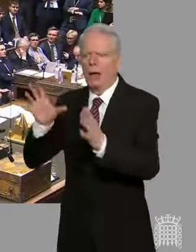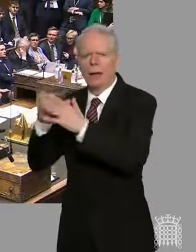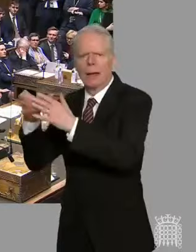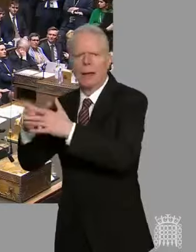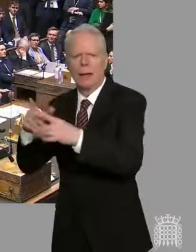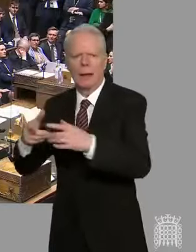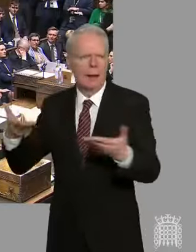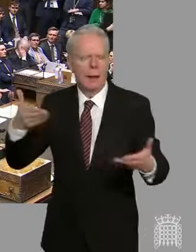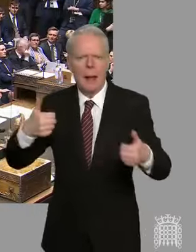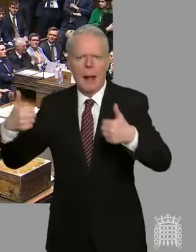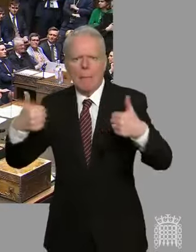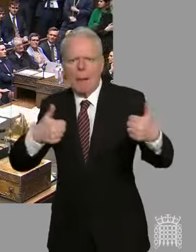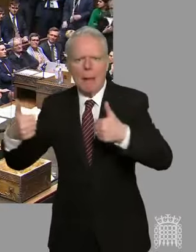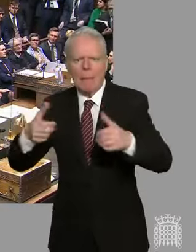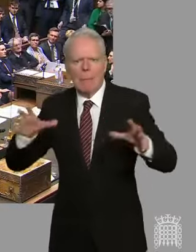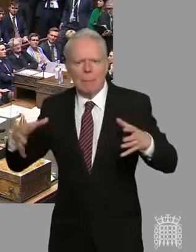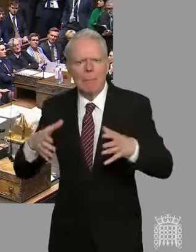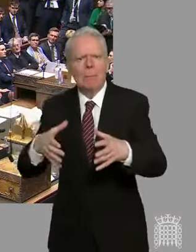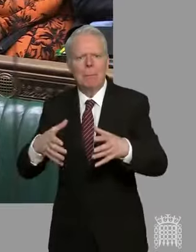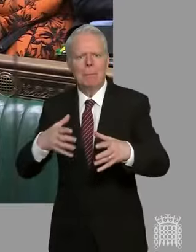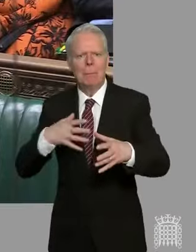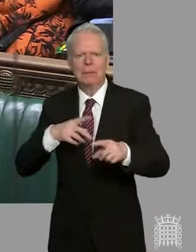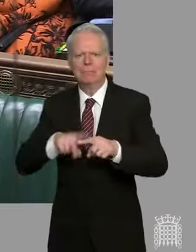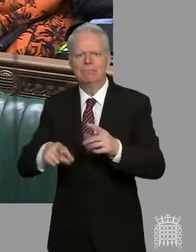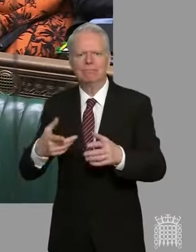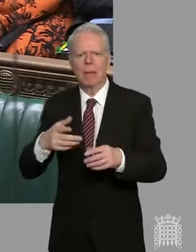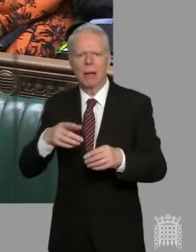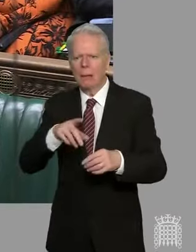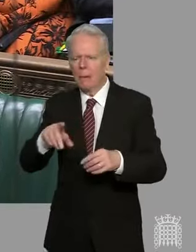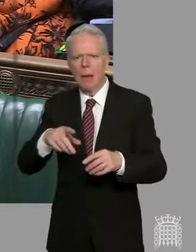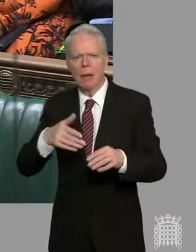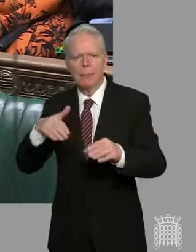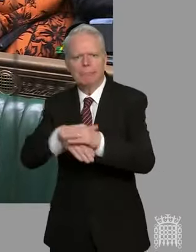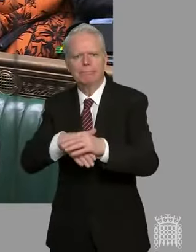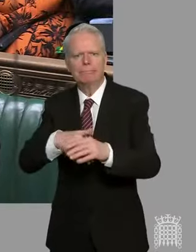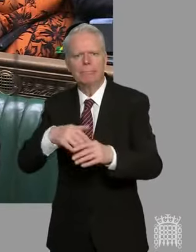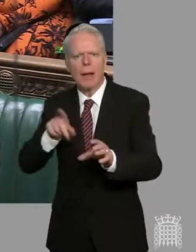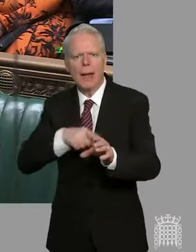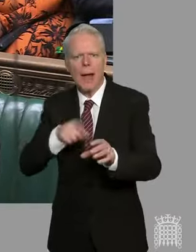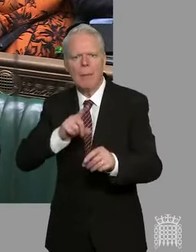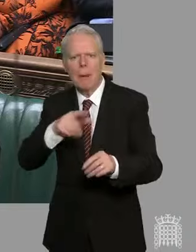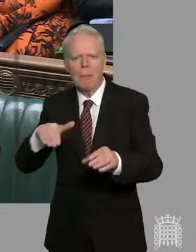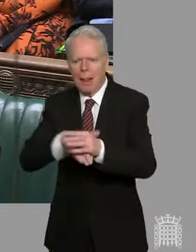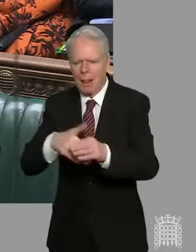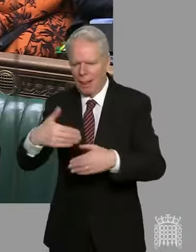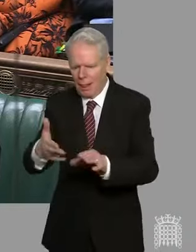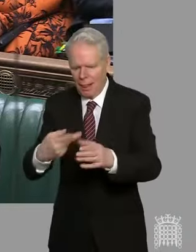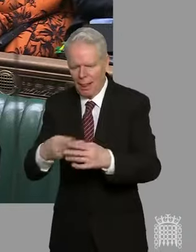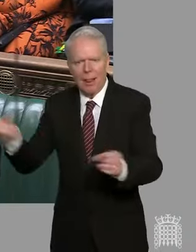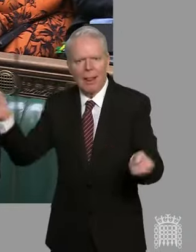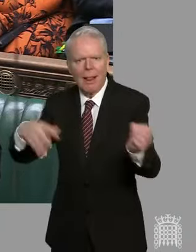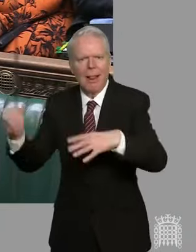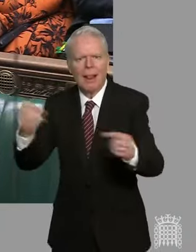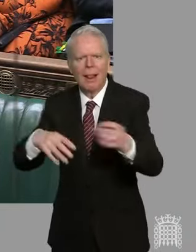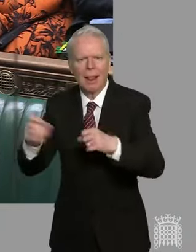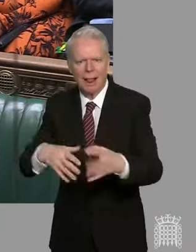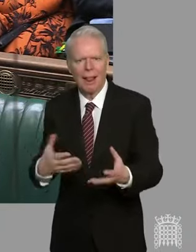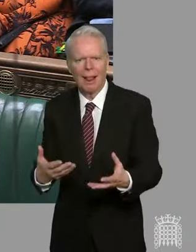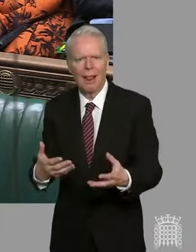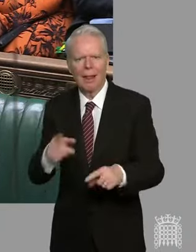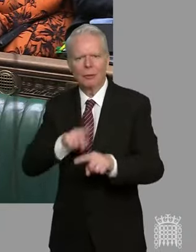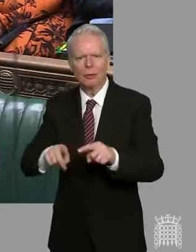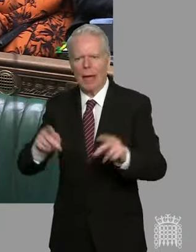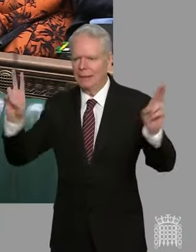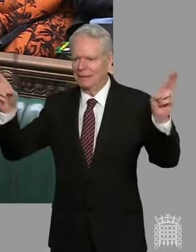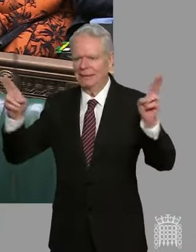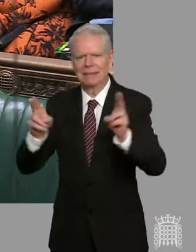Minister. Thank you for raising this really important issue. And yesterday we